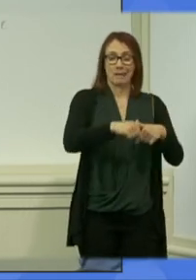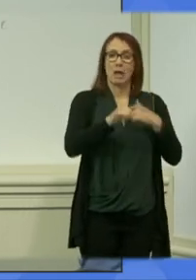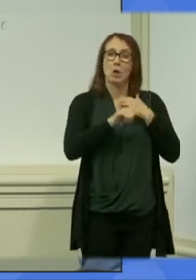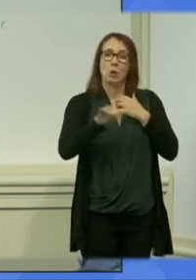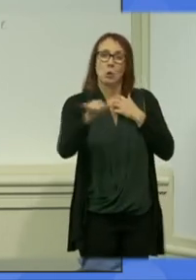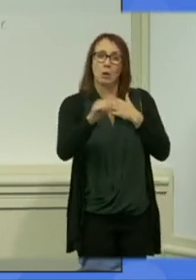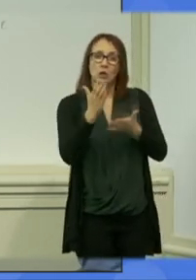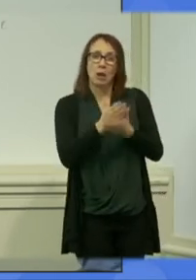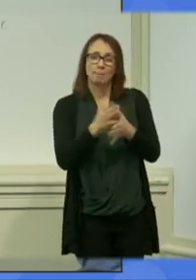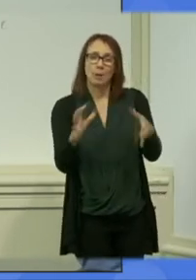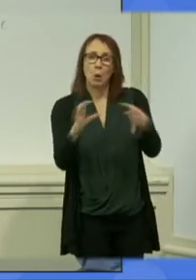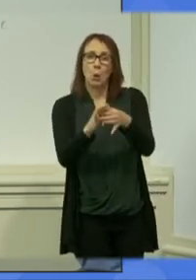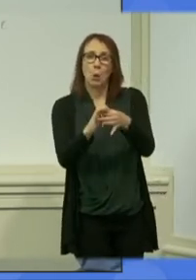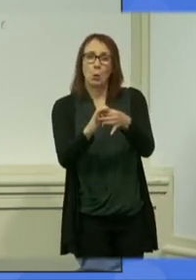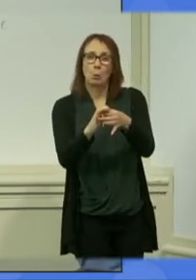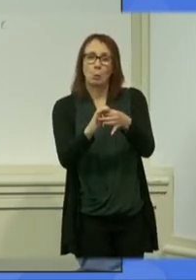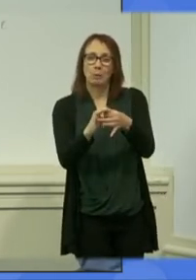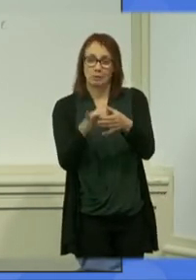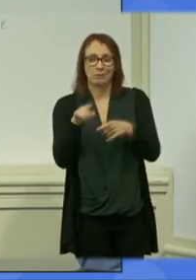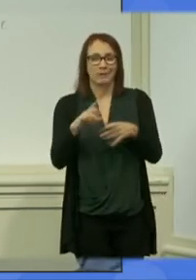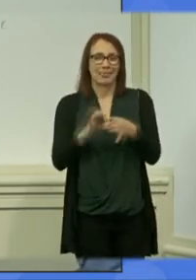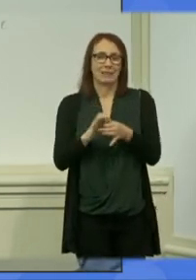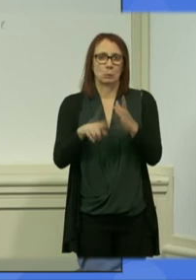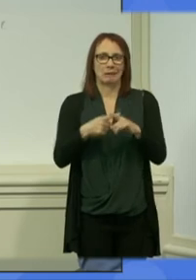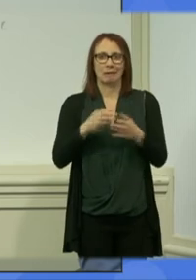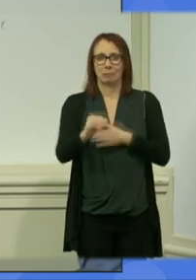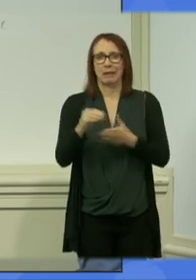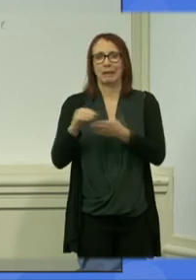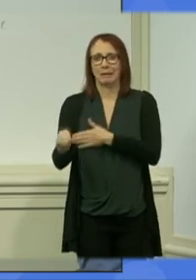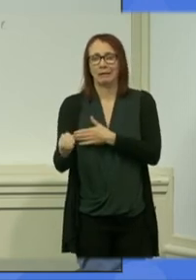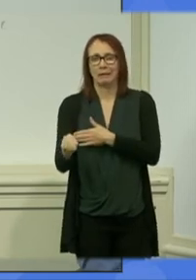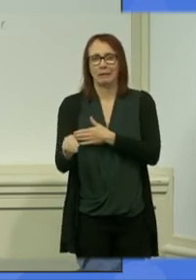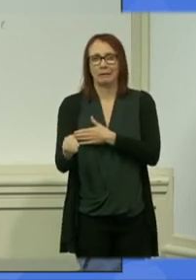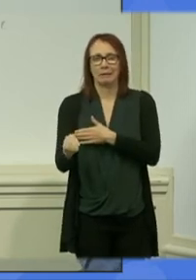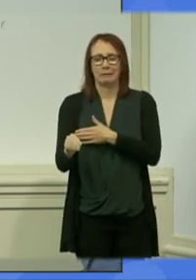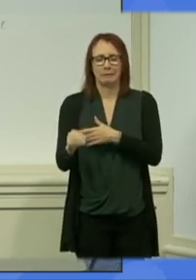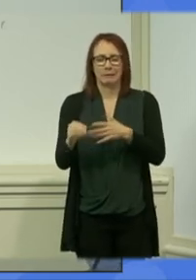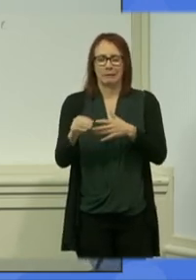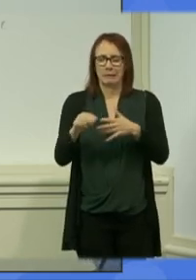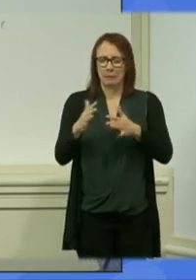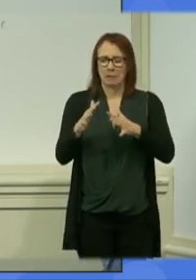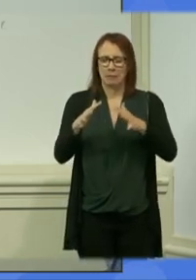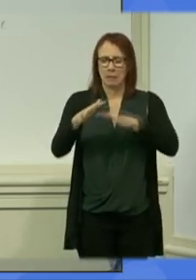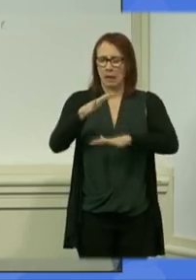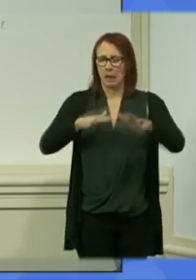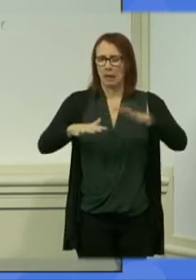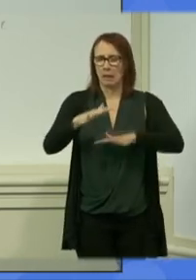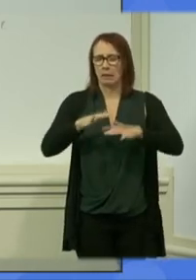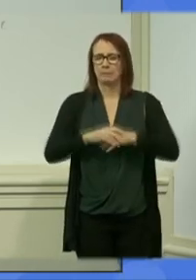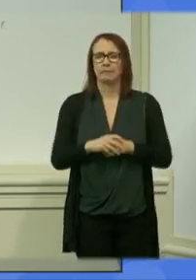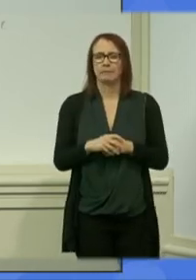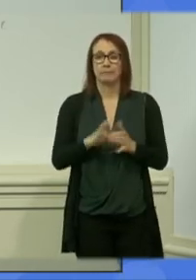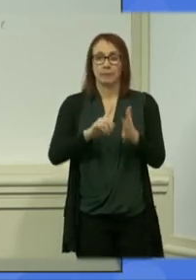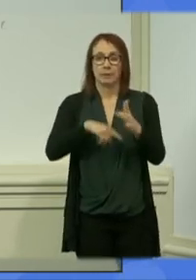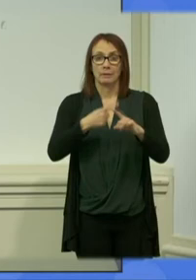are you going to pay tax? There's those kind of considerations, and they're not that black and white sometimes. So tax competition. Do you